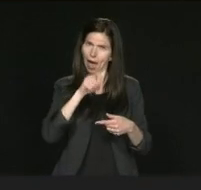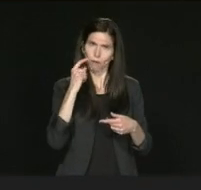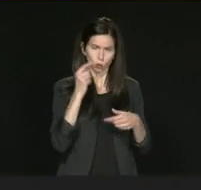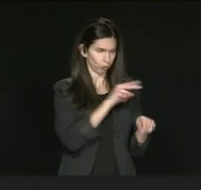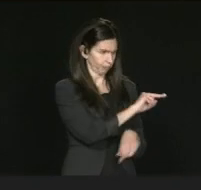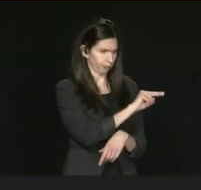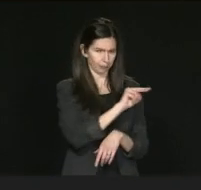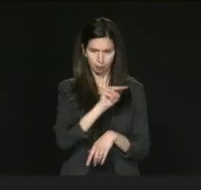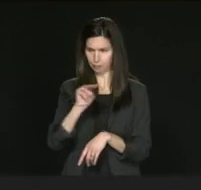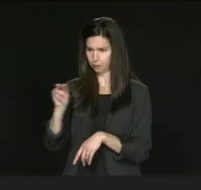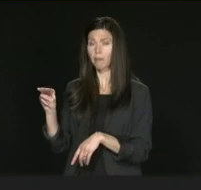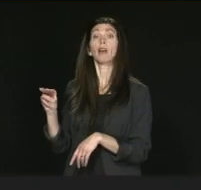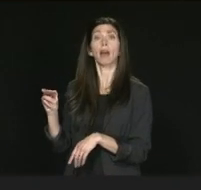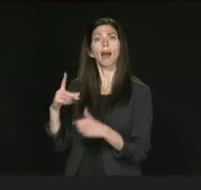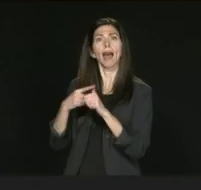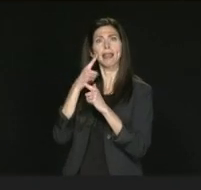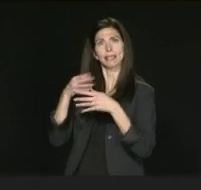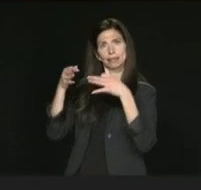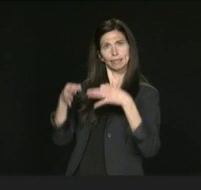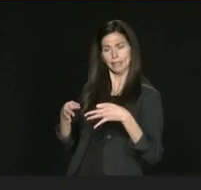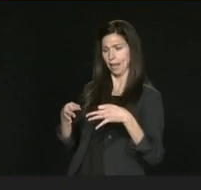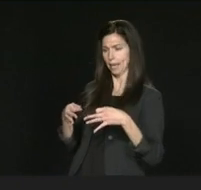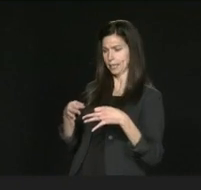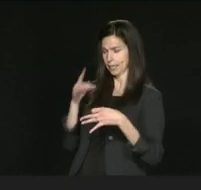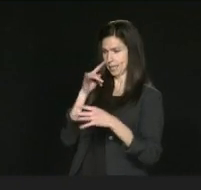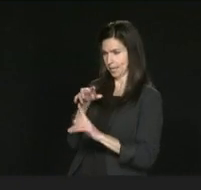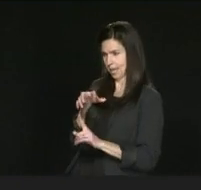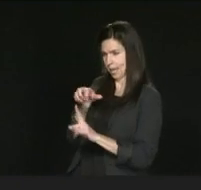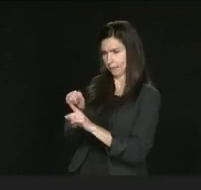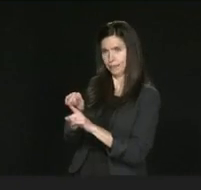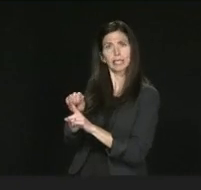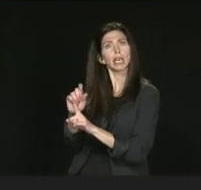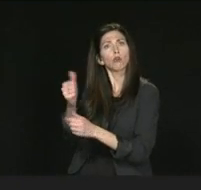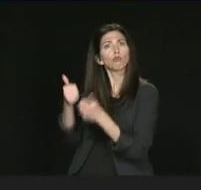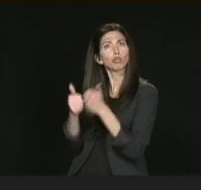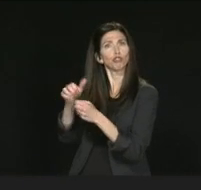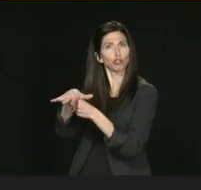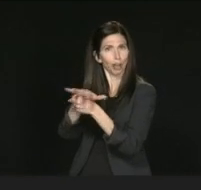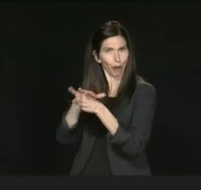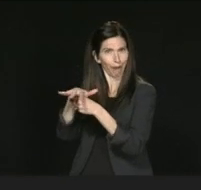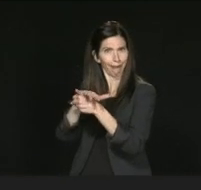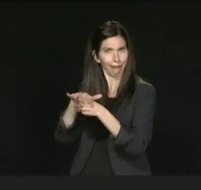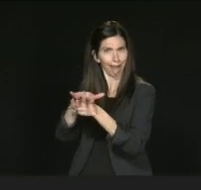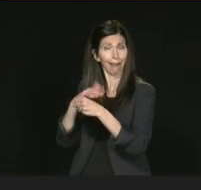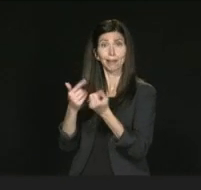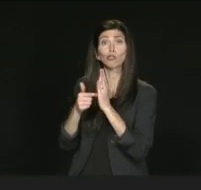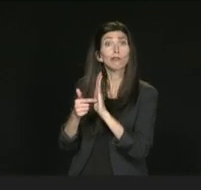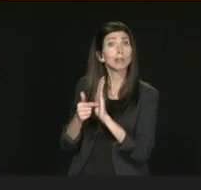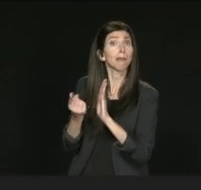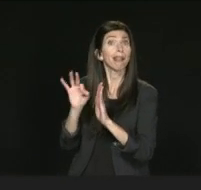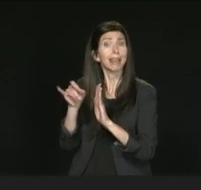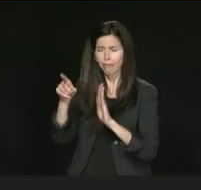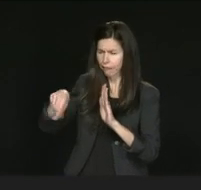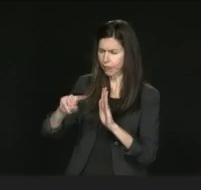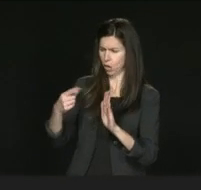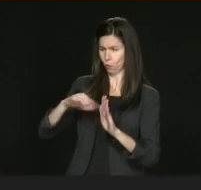people for testing if they have a good chance of being infected with COVID-19. It makes no sense